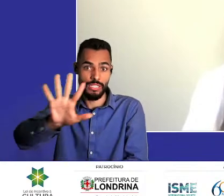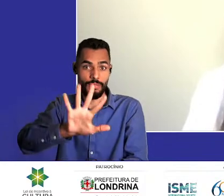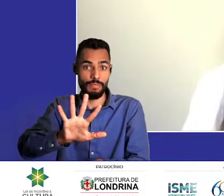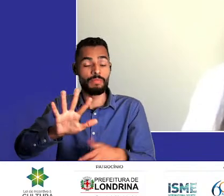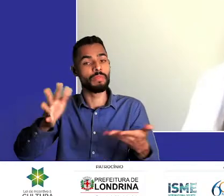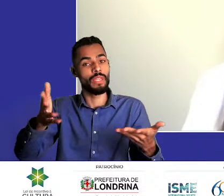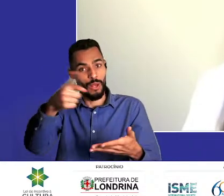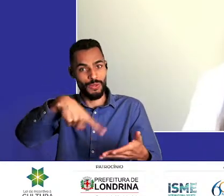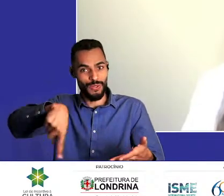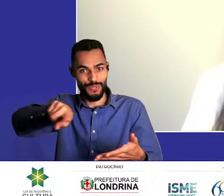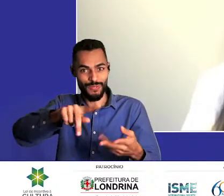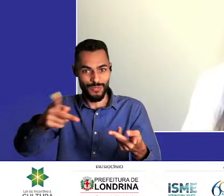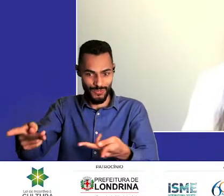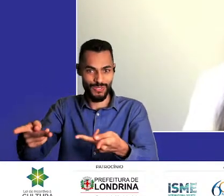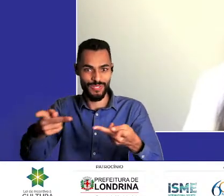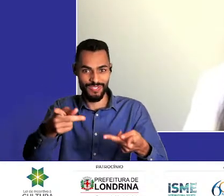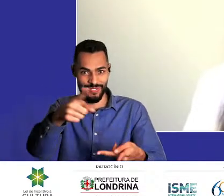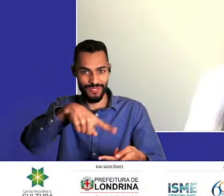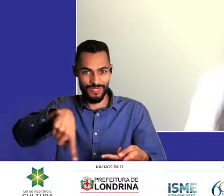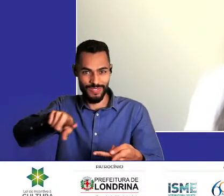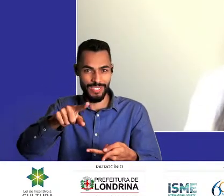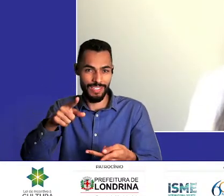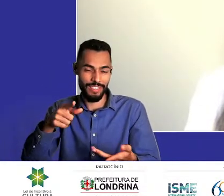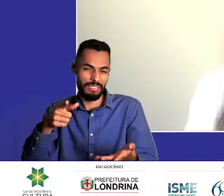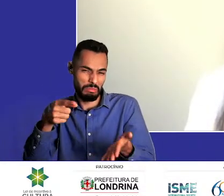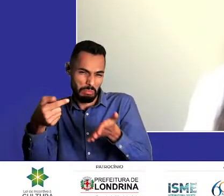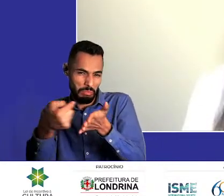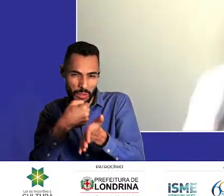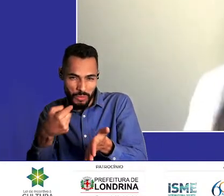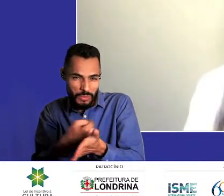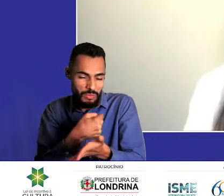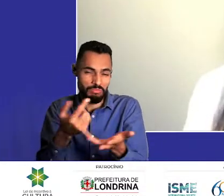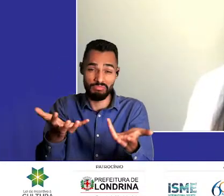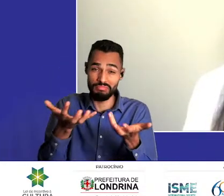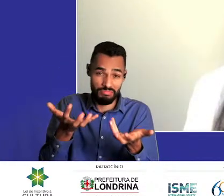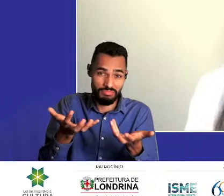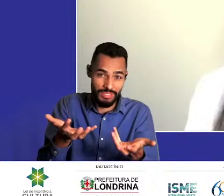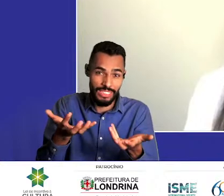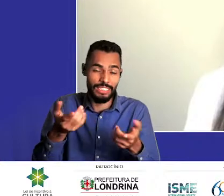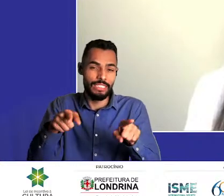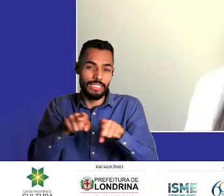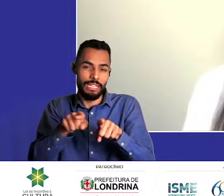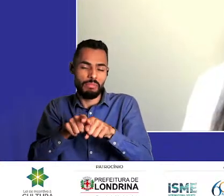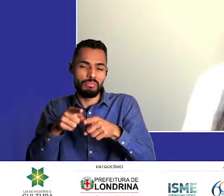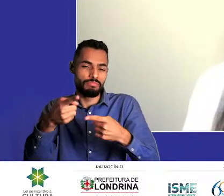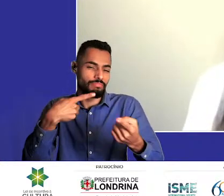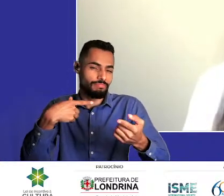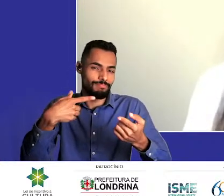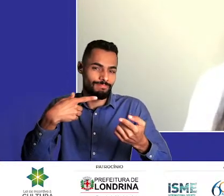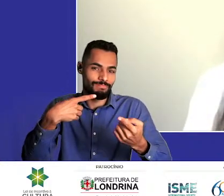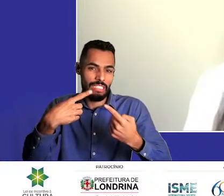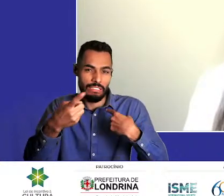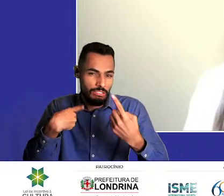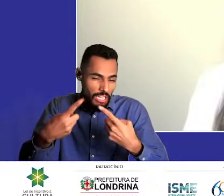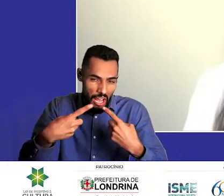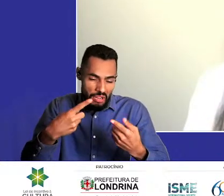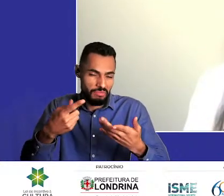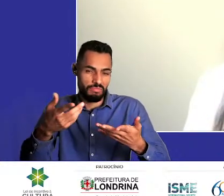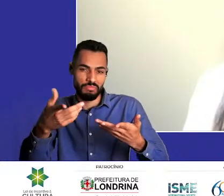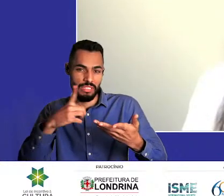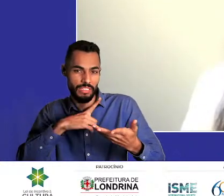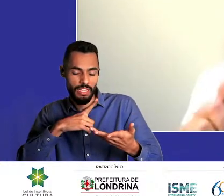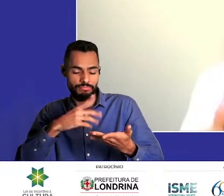questions and have an open dialogue about what matters to you. The ideas that you